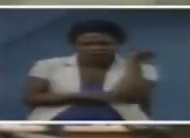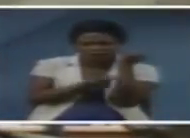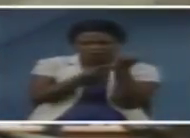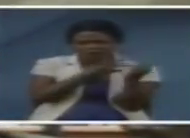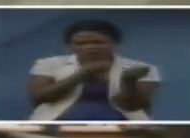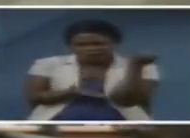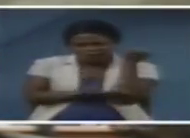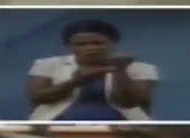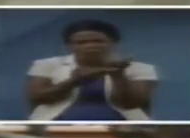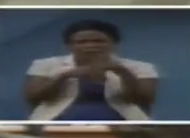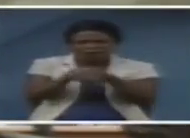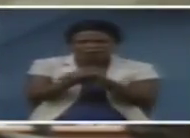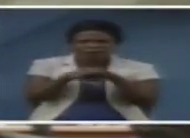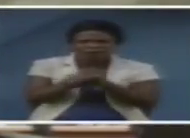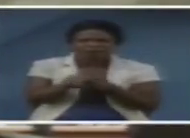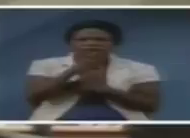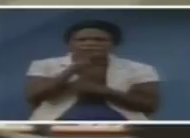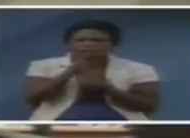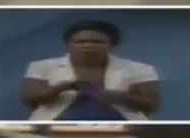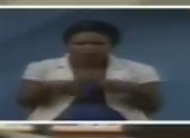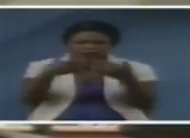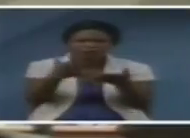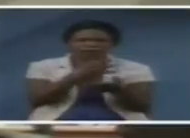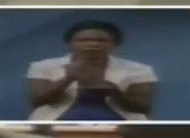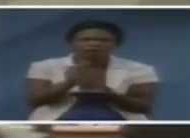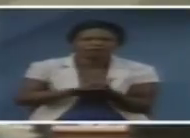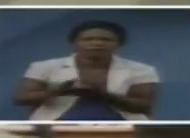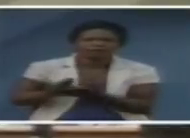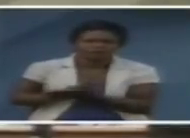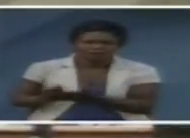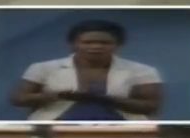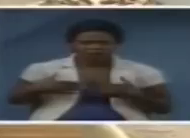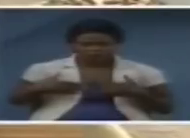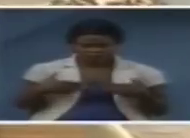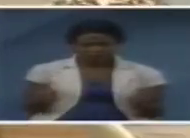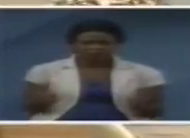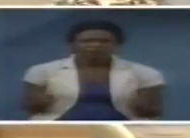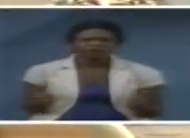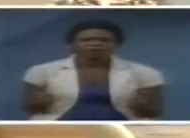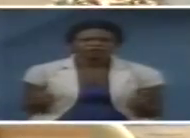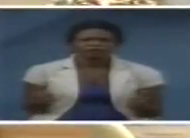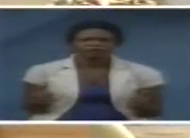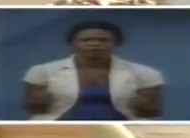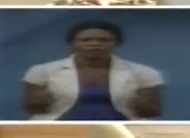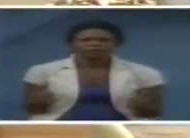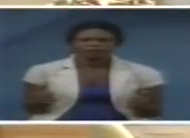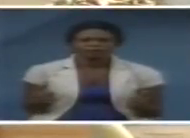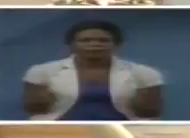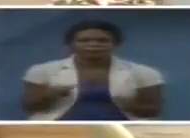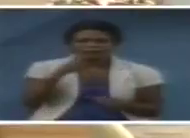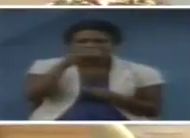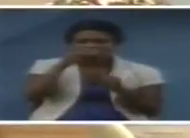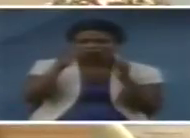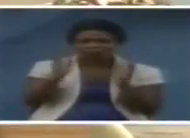education, skills development, and improved access to water, supply, and sanitation. Health.